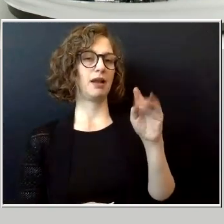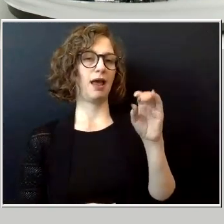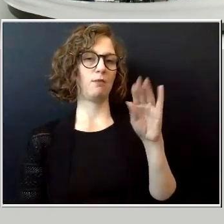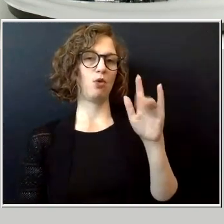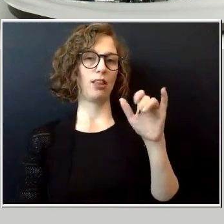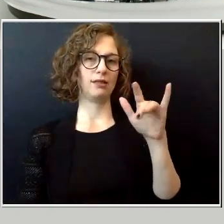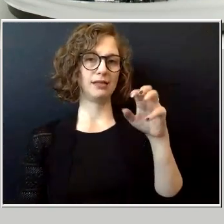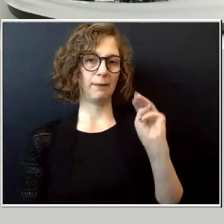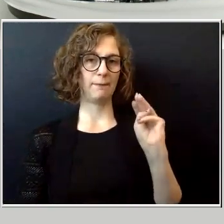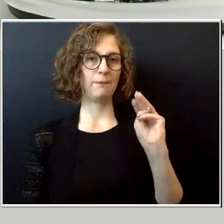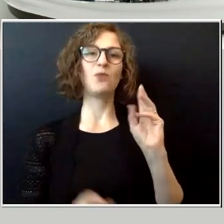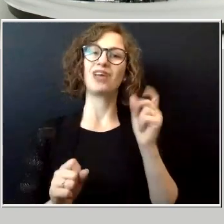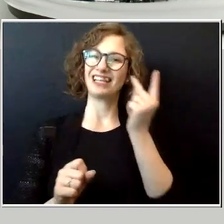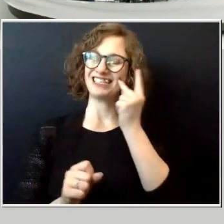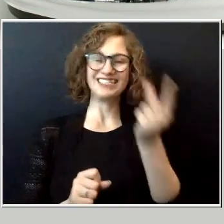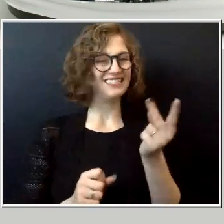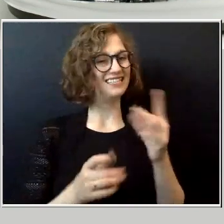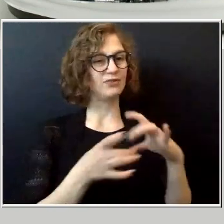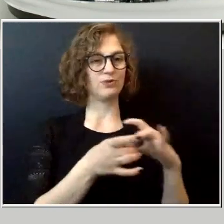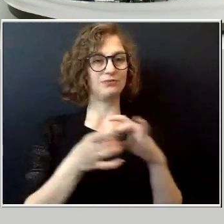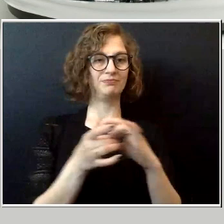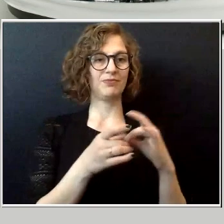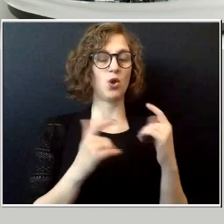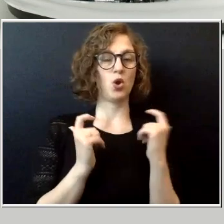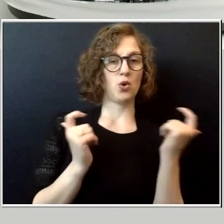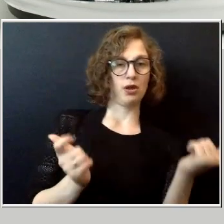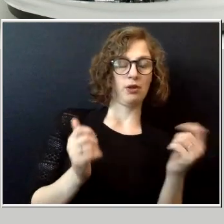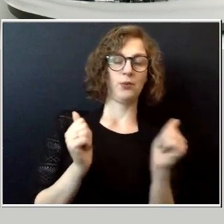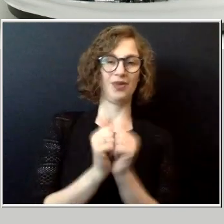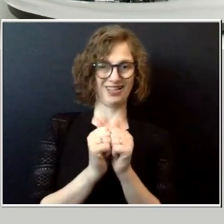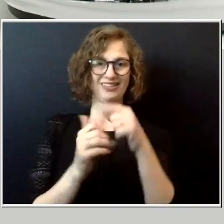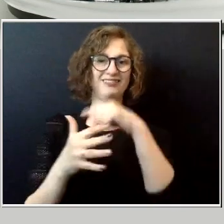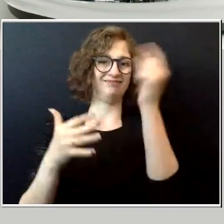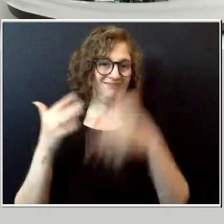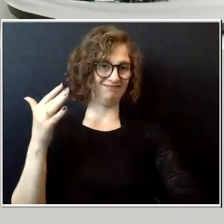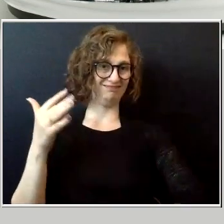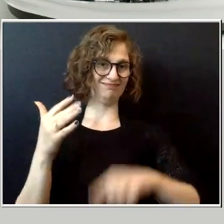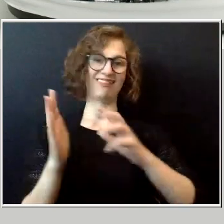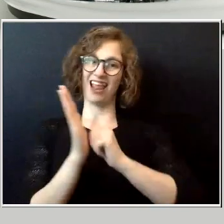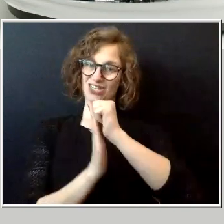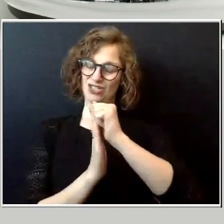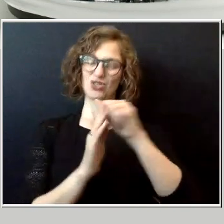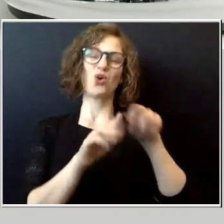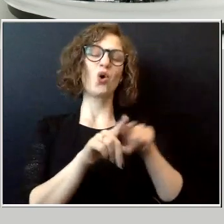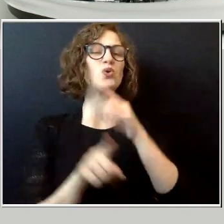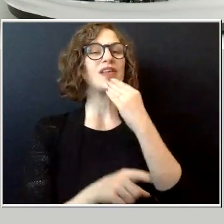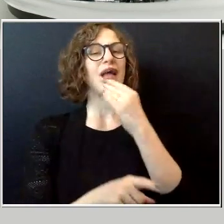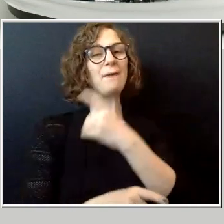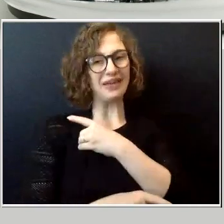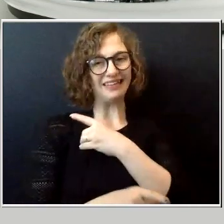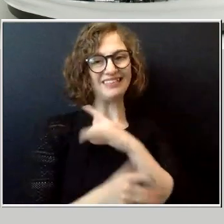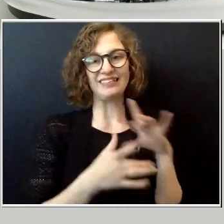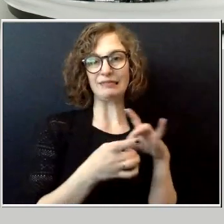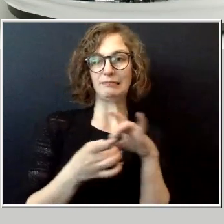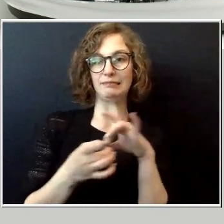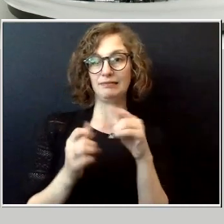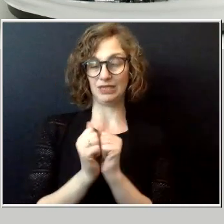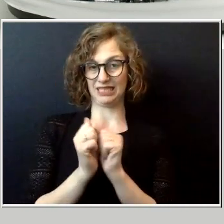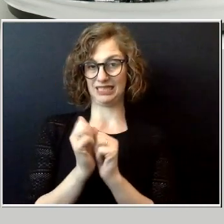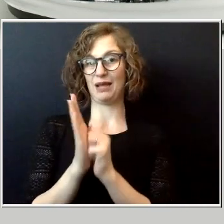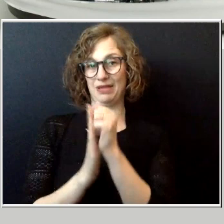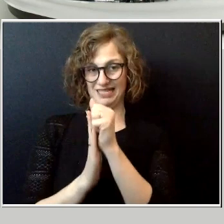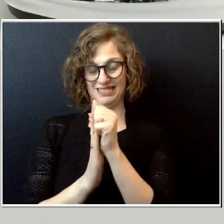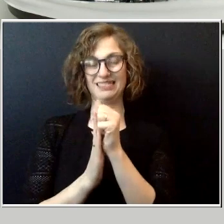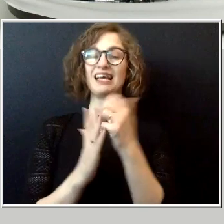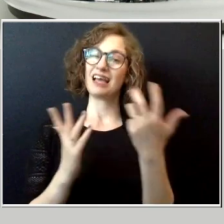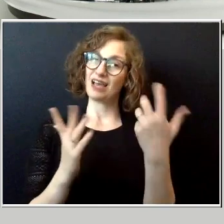screen. And we know diabetes is also linked to many types of cancer, and we know that obesity and diabetes are super common in the U.S. So what do we do